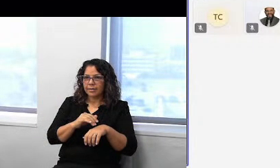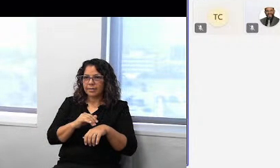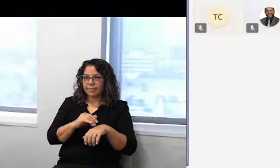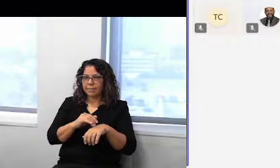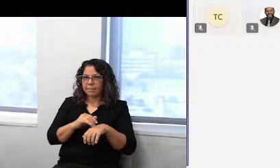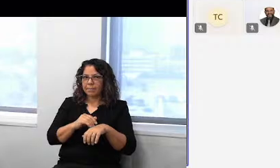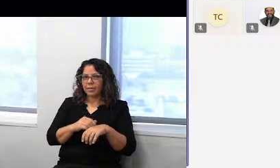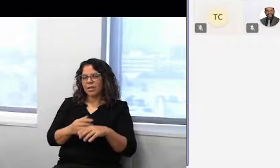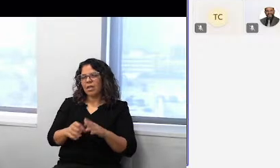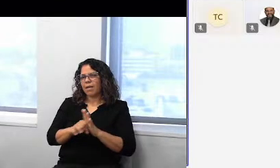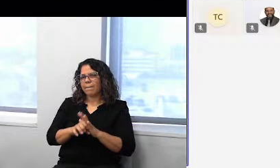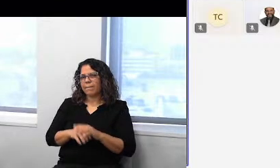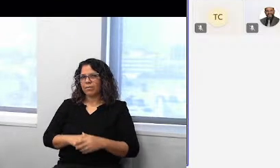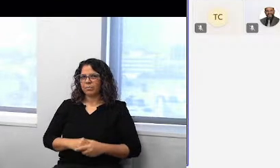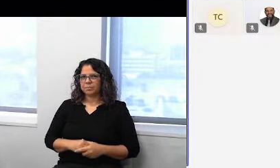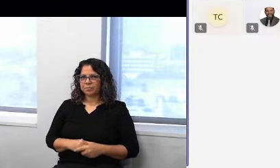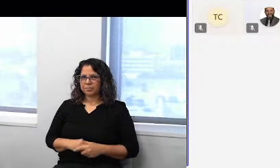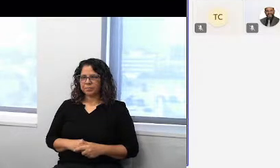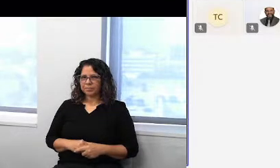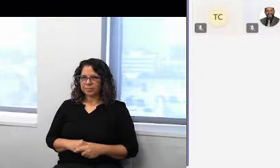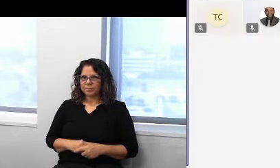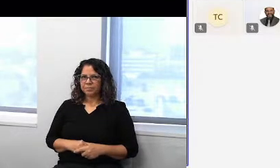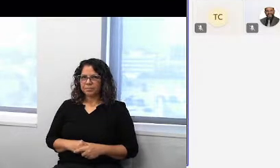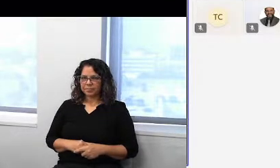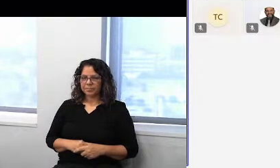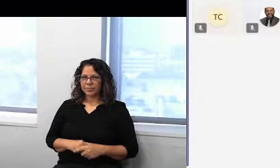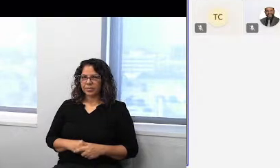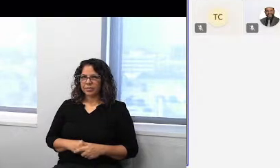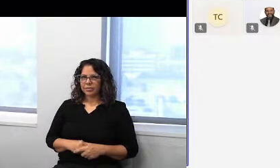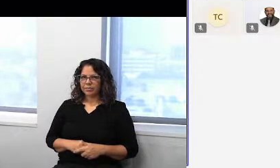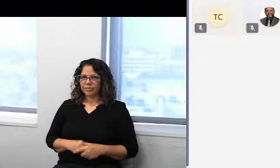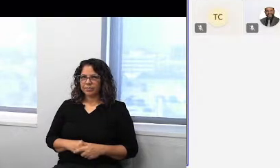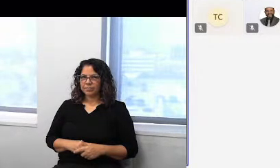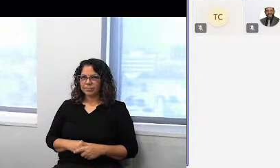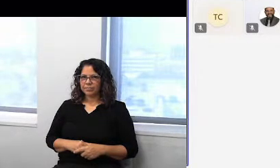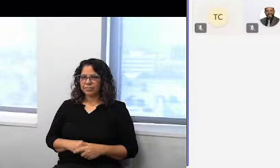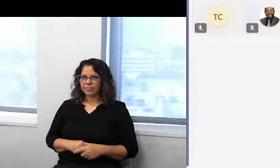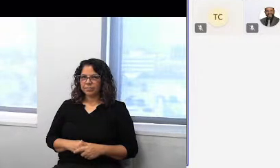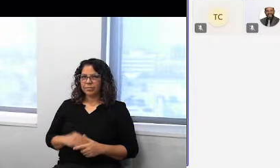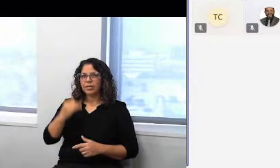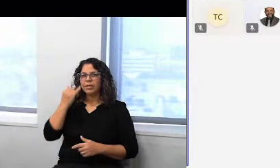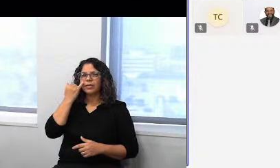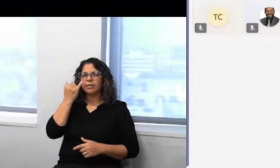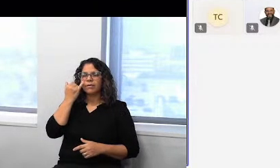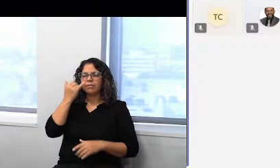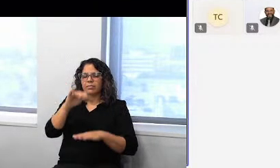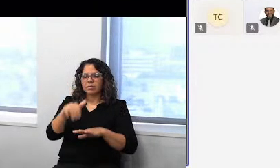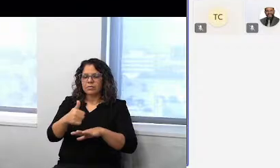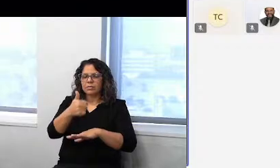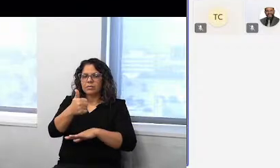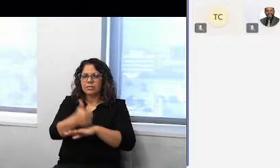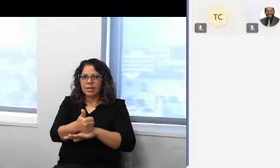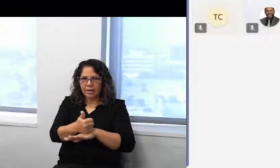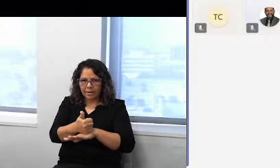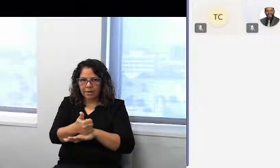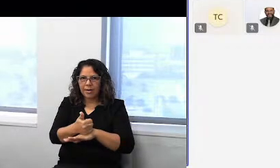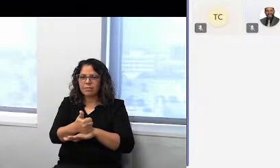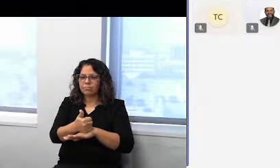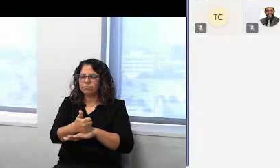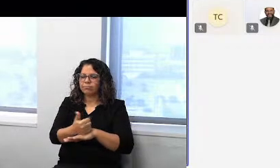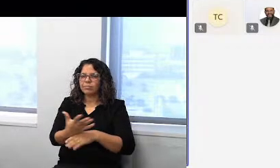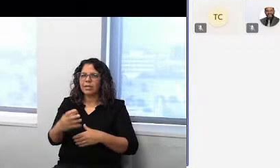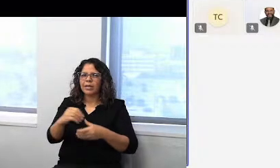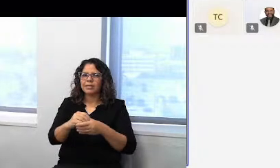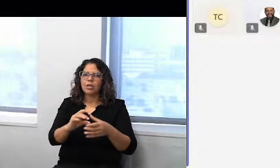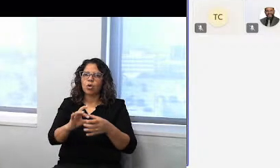example, if you're going to install interconnections for multiple projects at the same place around the same